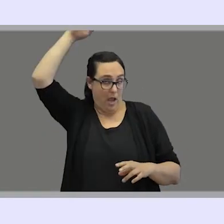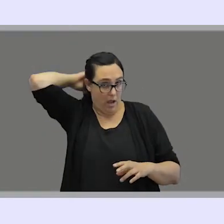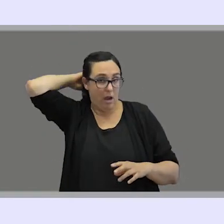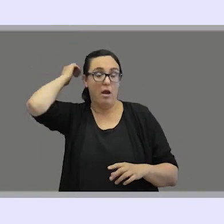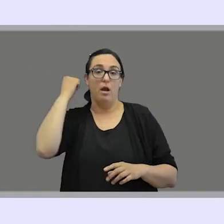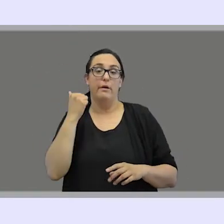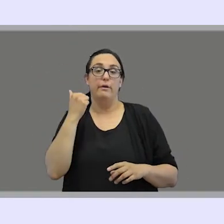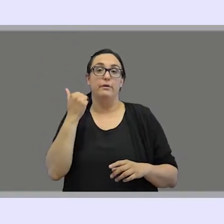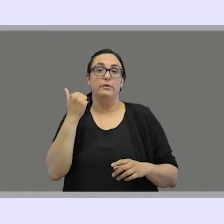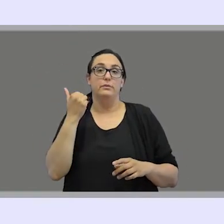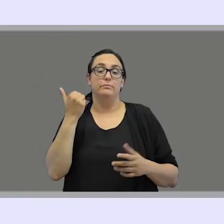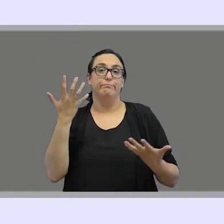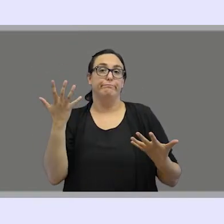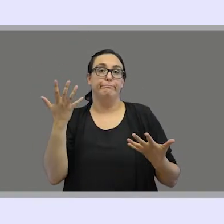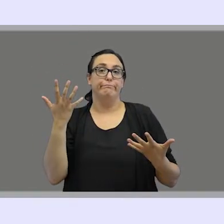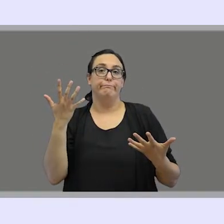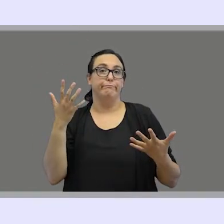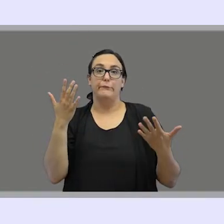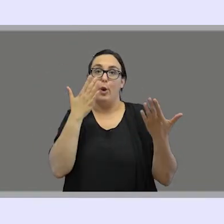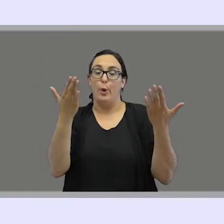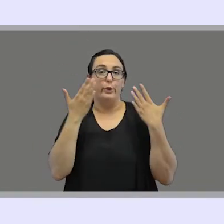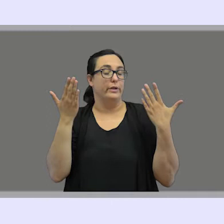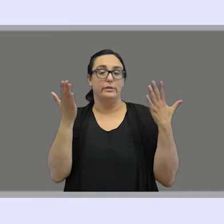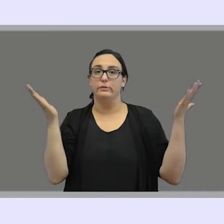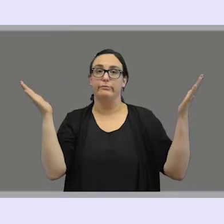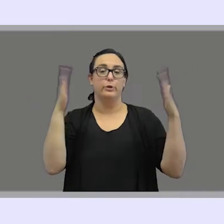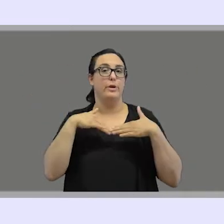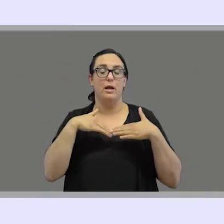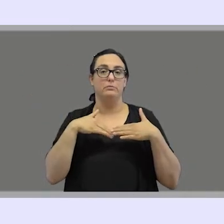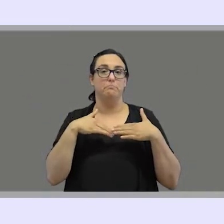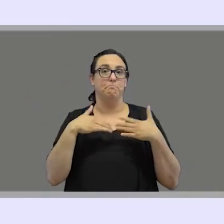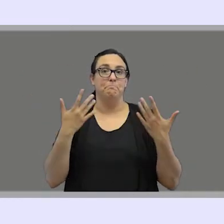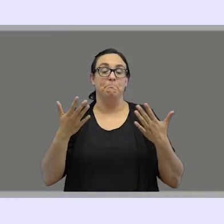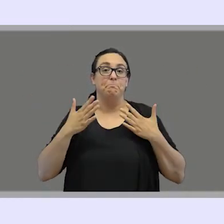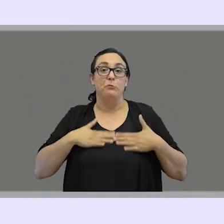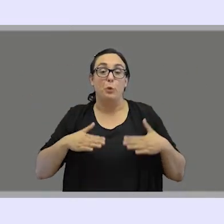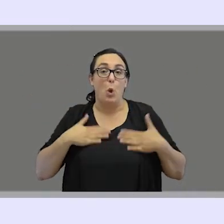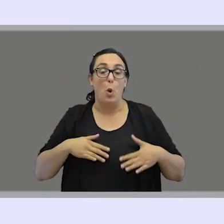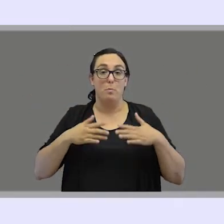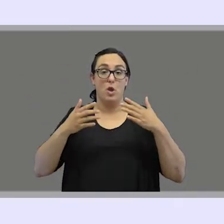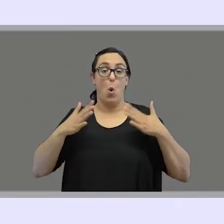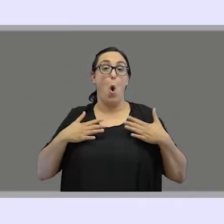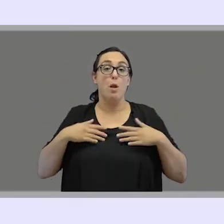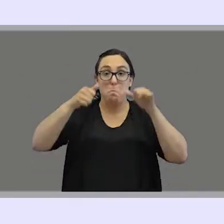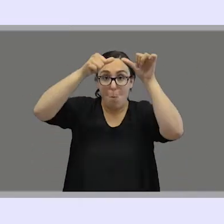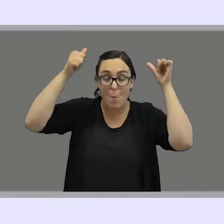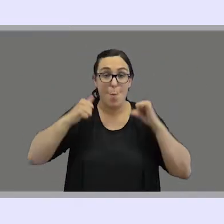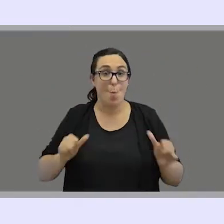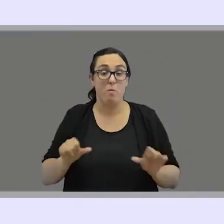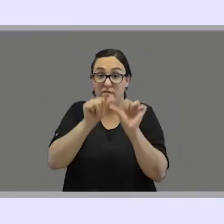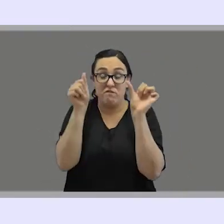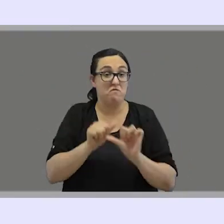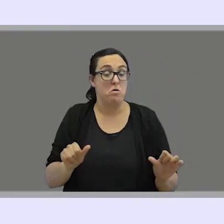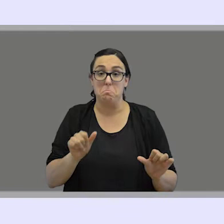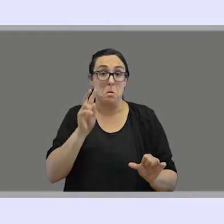visual input in the media, there is no contrast, and actually the clothes and the body shape